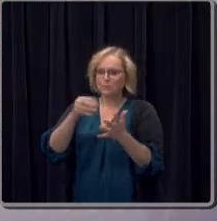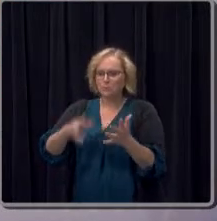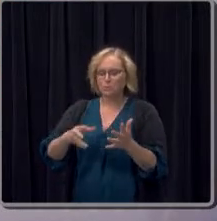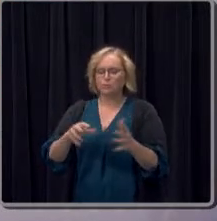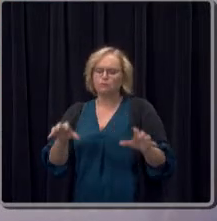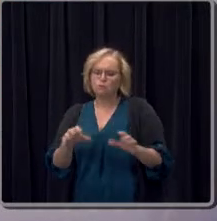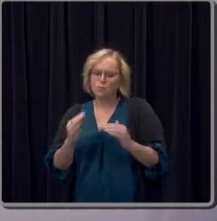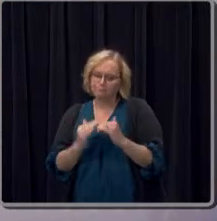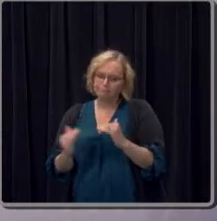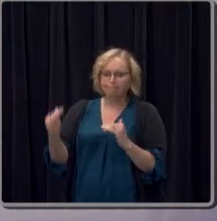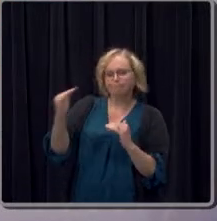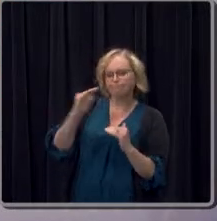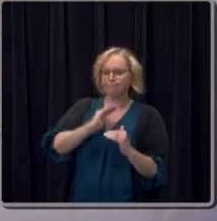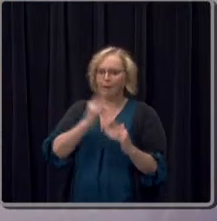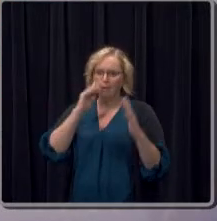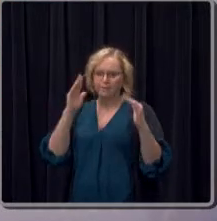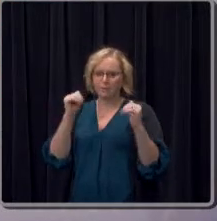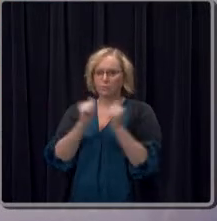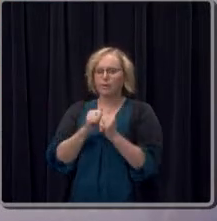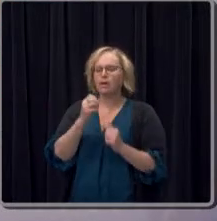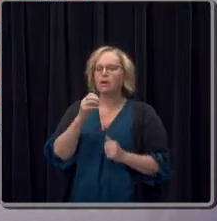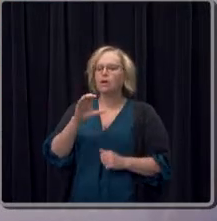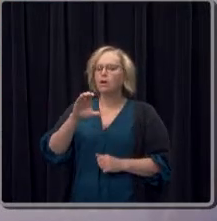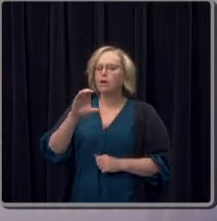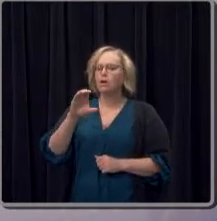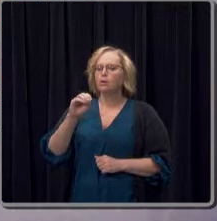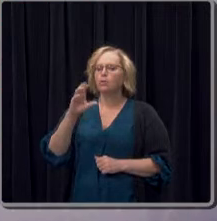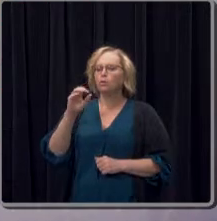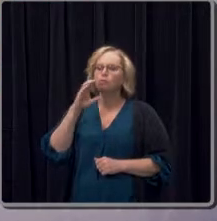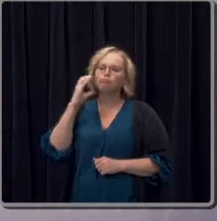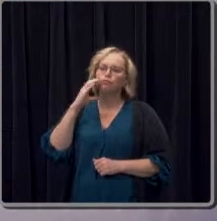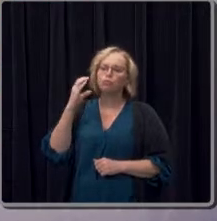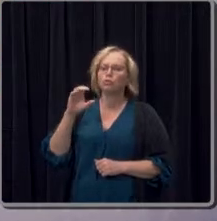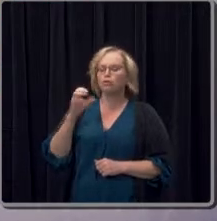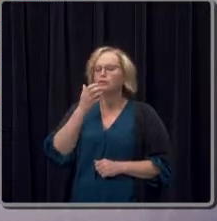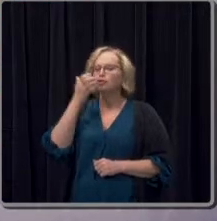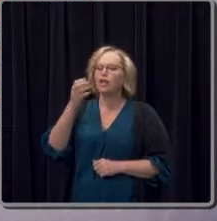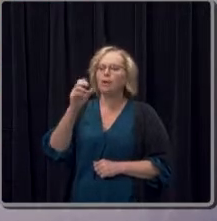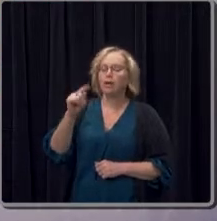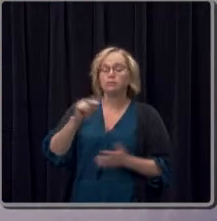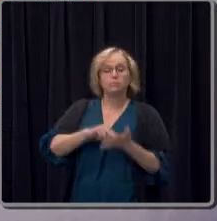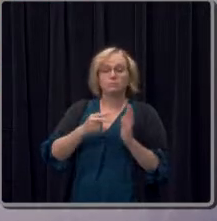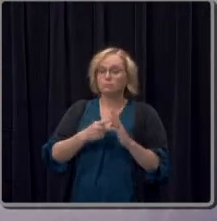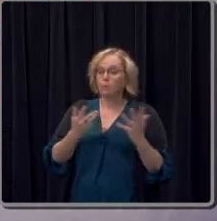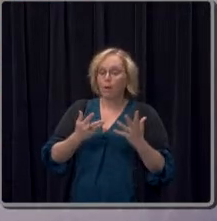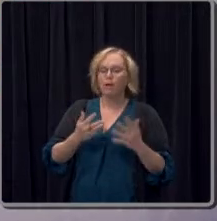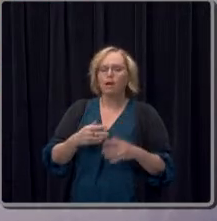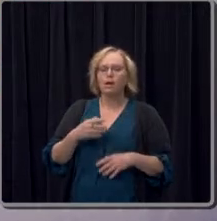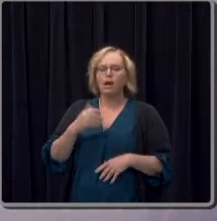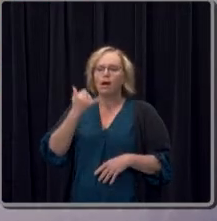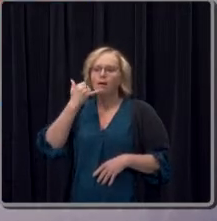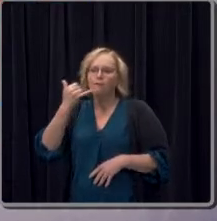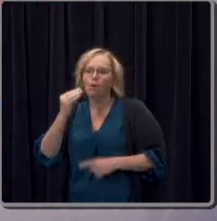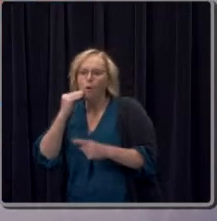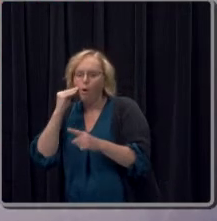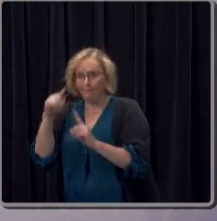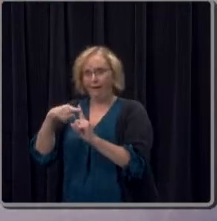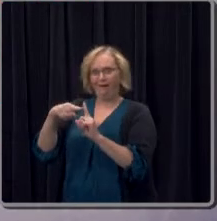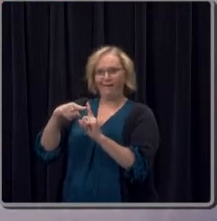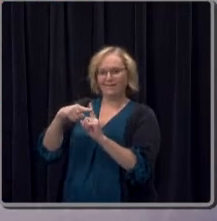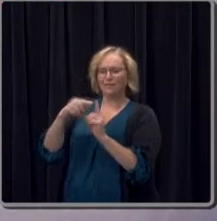Cougar expectations with Cougar shout outs, and they get a positive phone call home with Mrs. Leggett. And